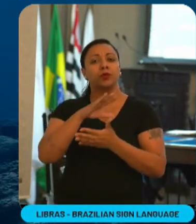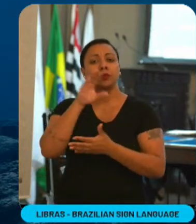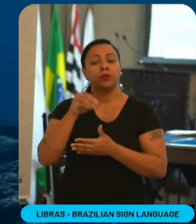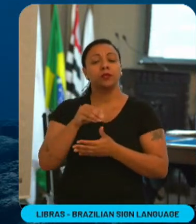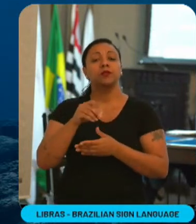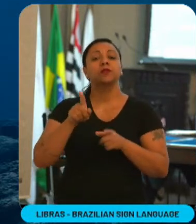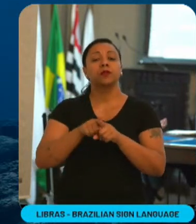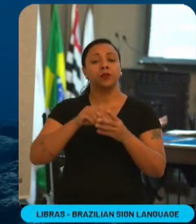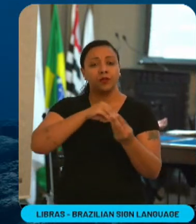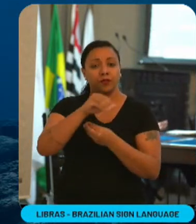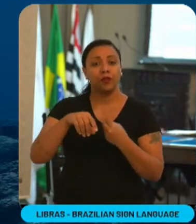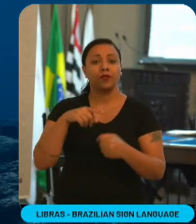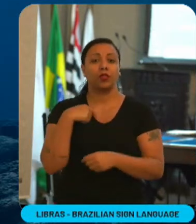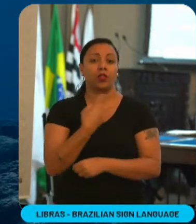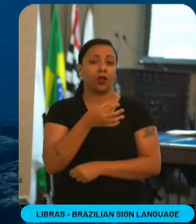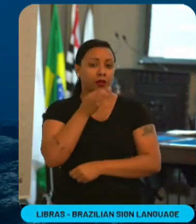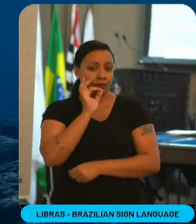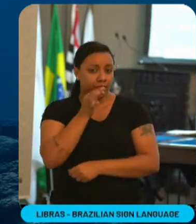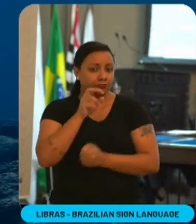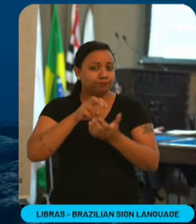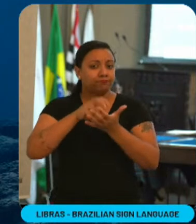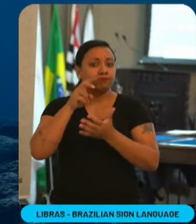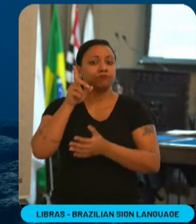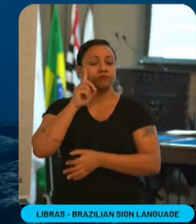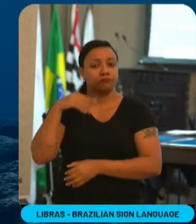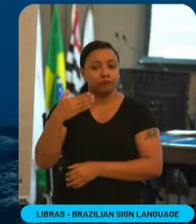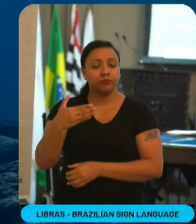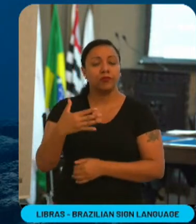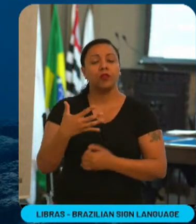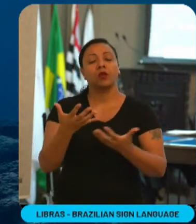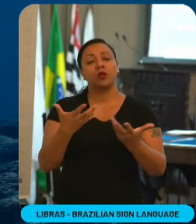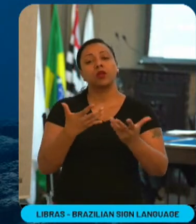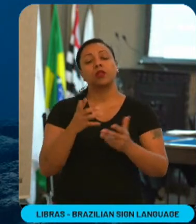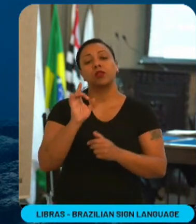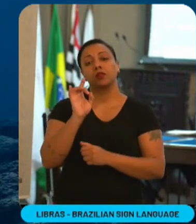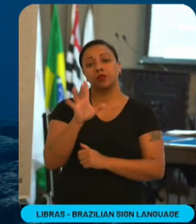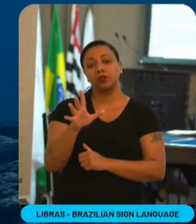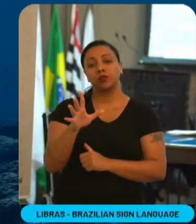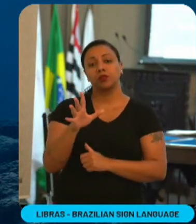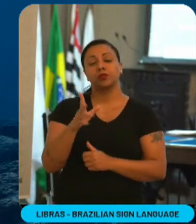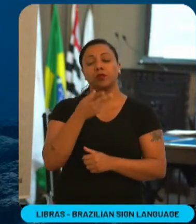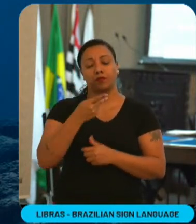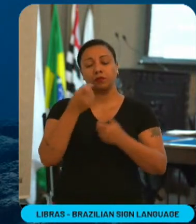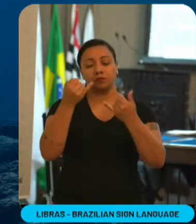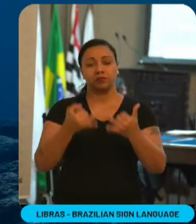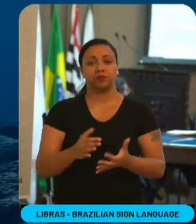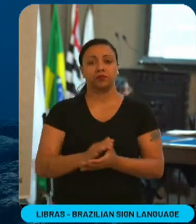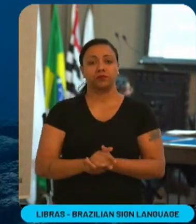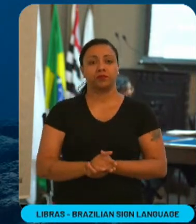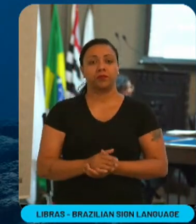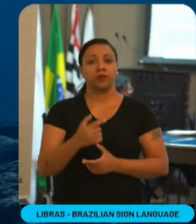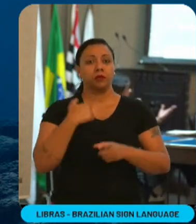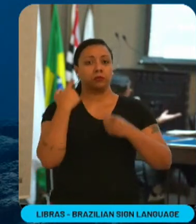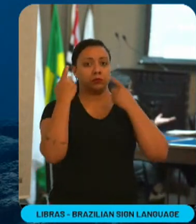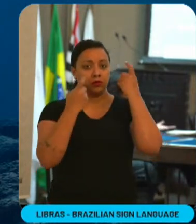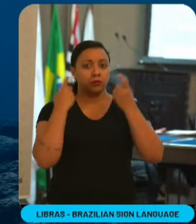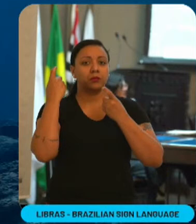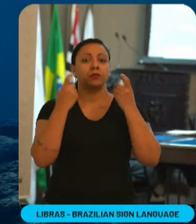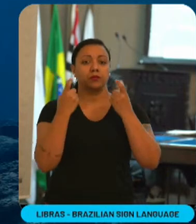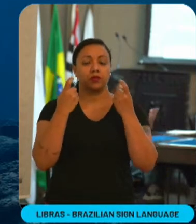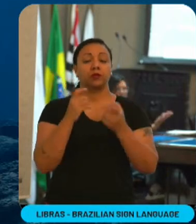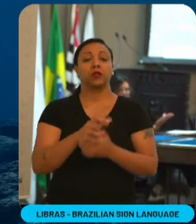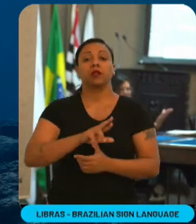And going back to the beginning, it has to do with our daily coffee. This is a very important